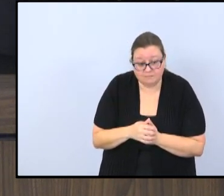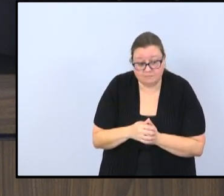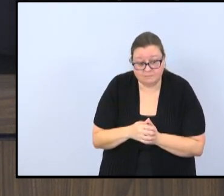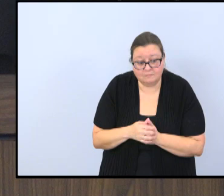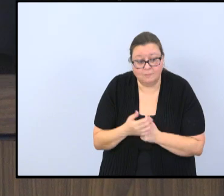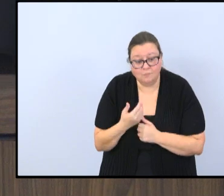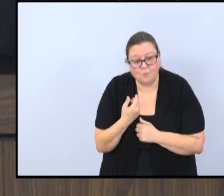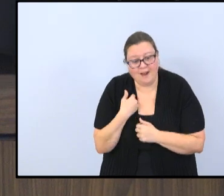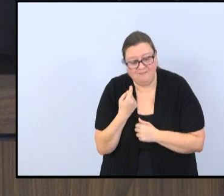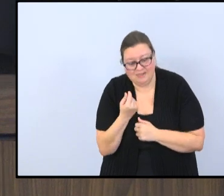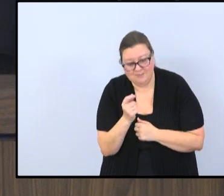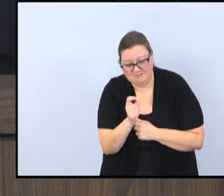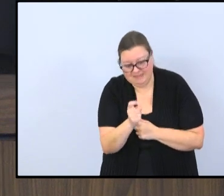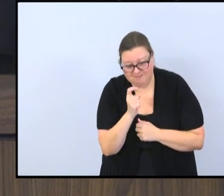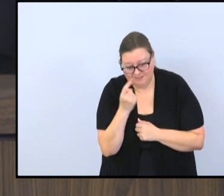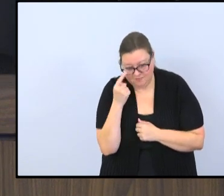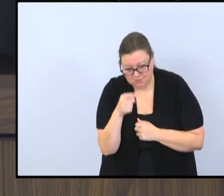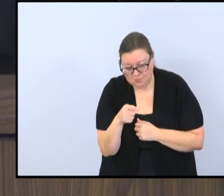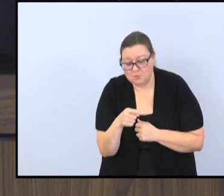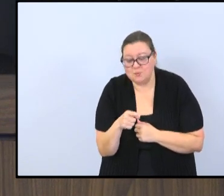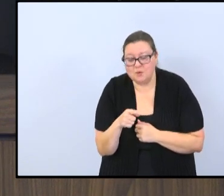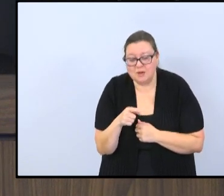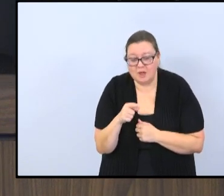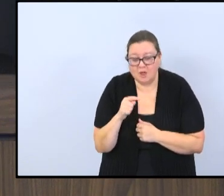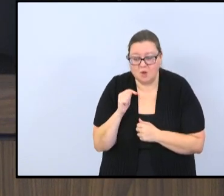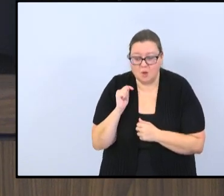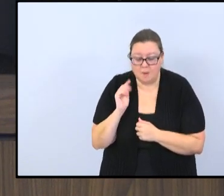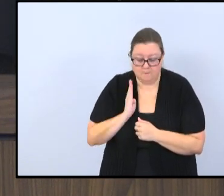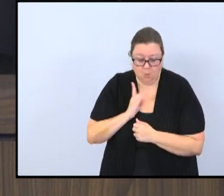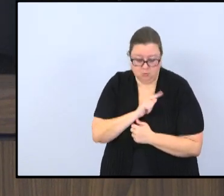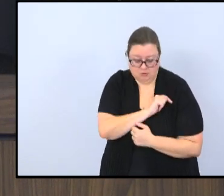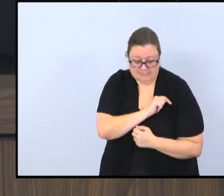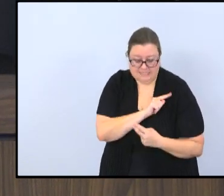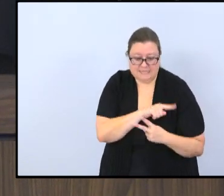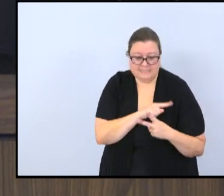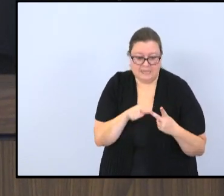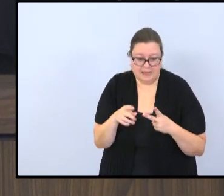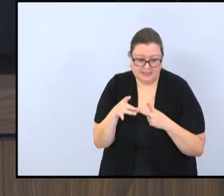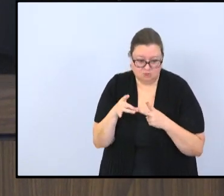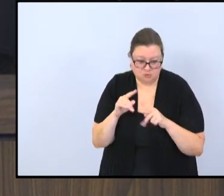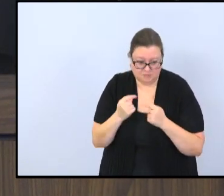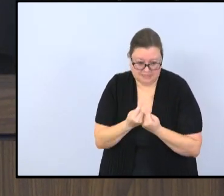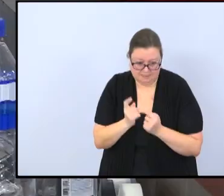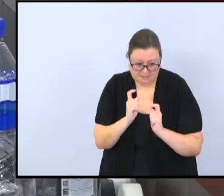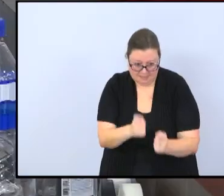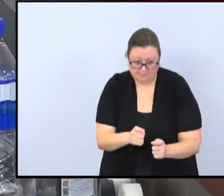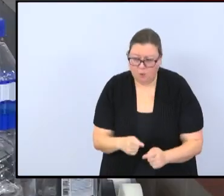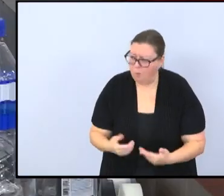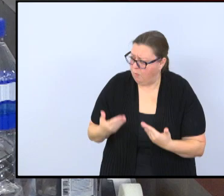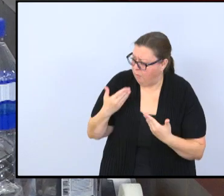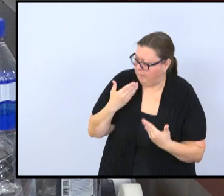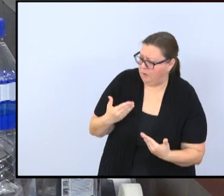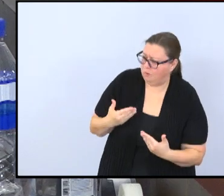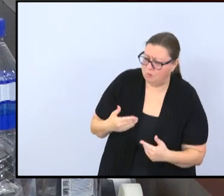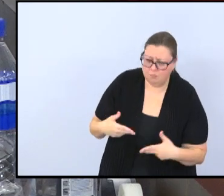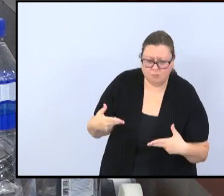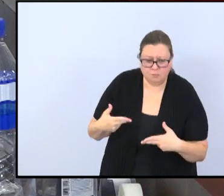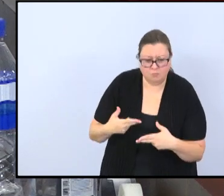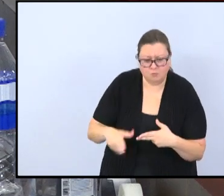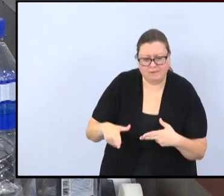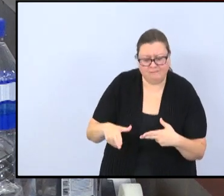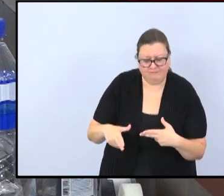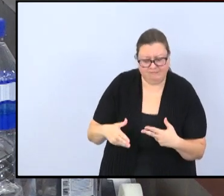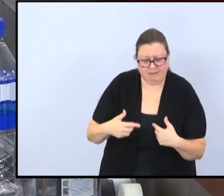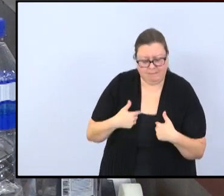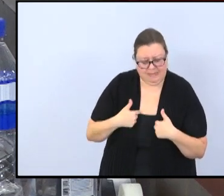We do have a little something for you from the trustees and from leadership team as well, too. Thank you. Just really briefly,